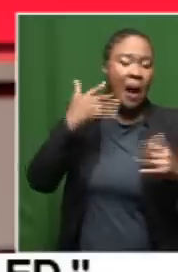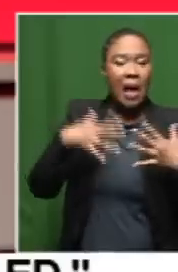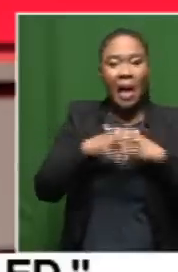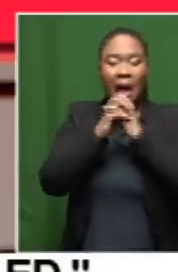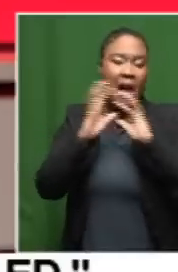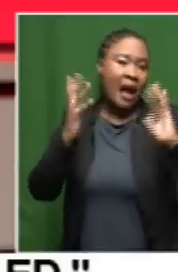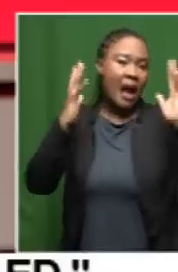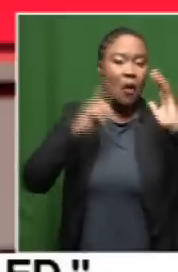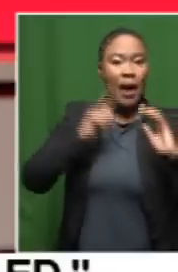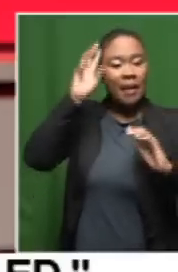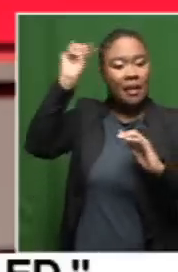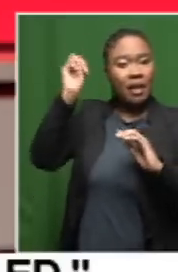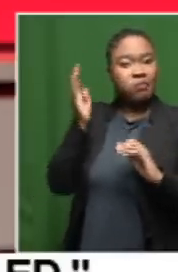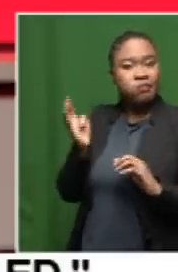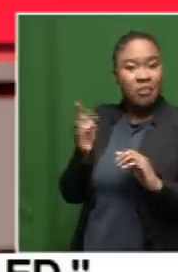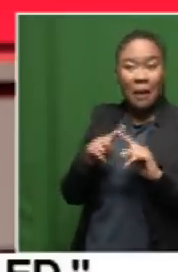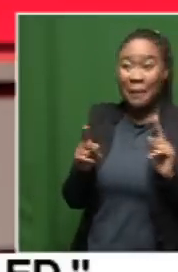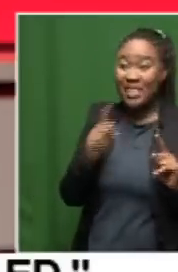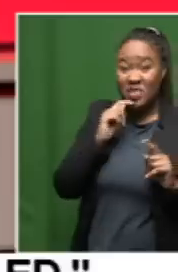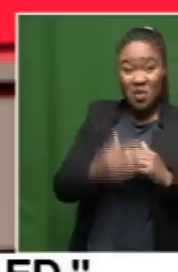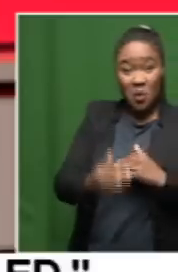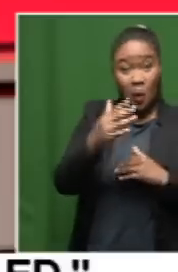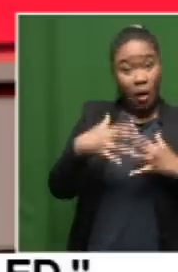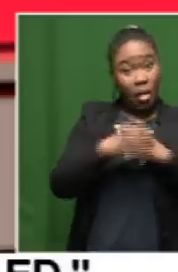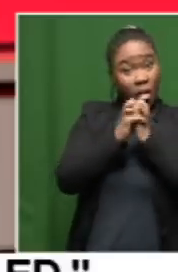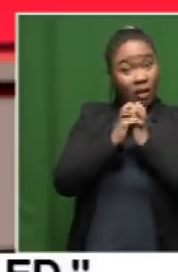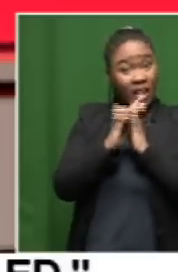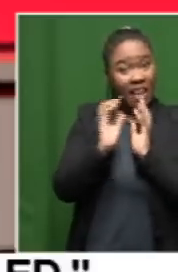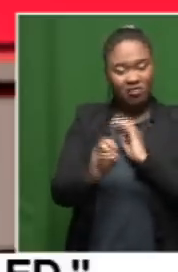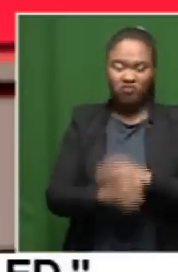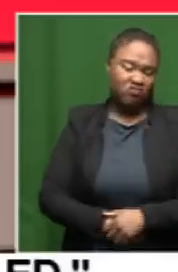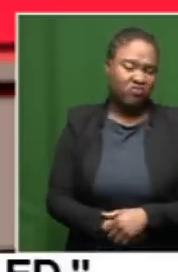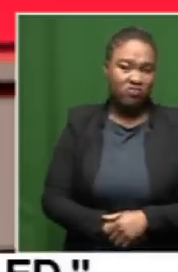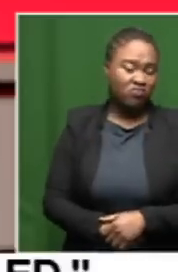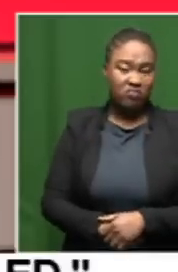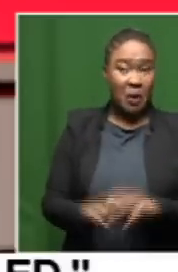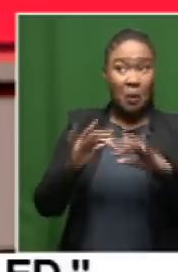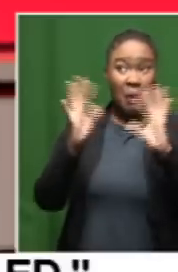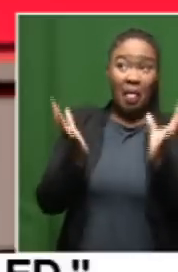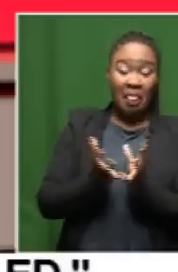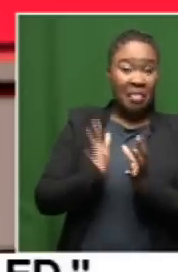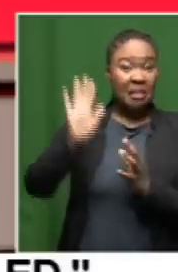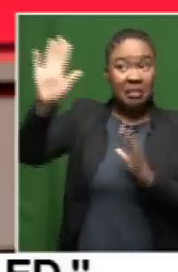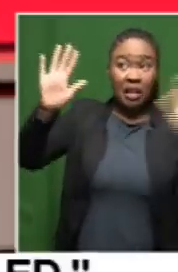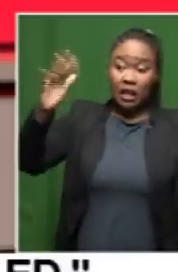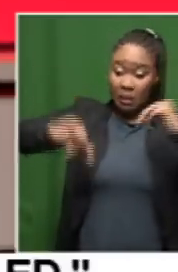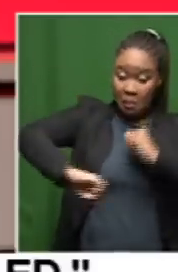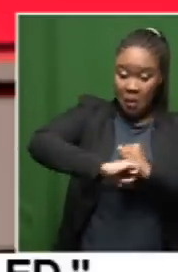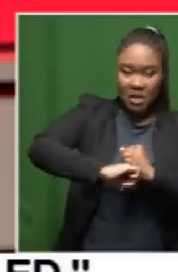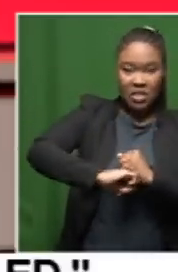Mandela. But we soon realized that the world doesn't work like that. Mm. There are country-specific interests,